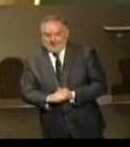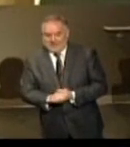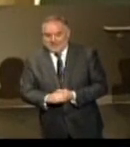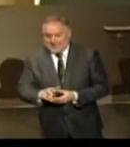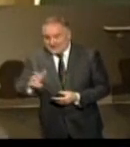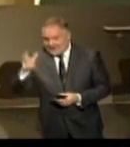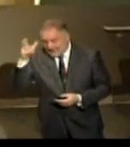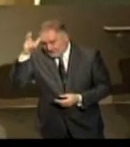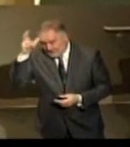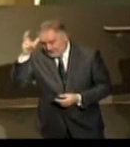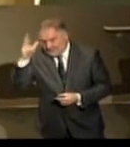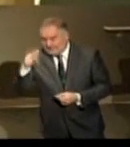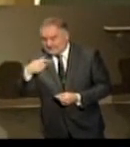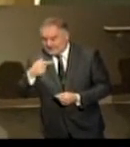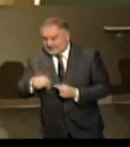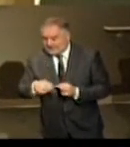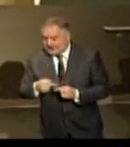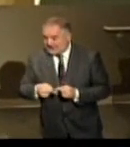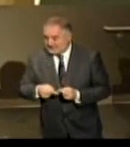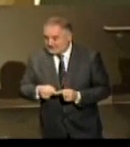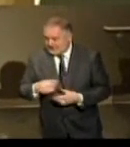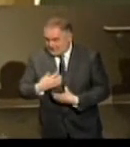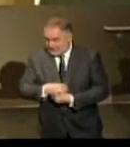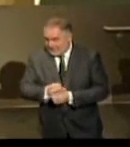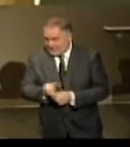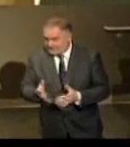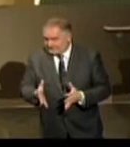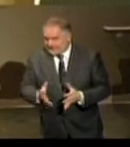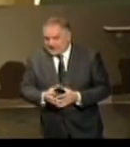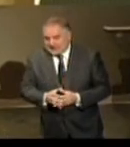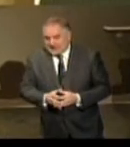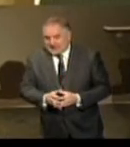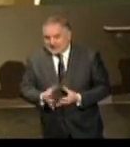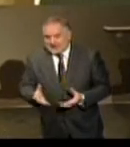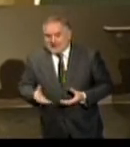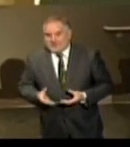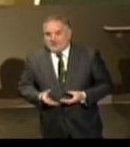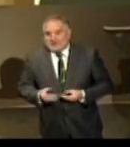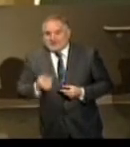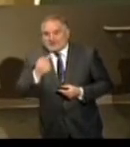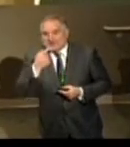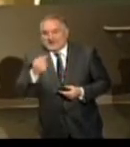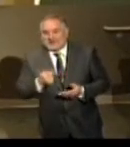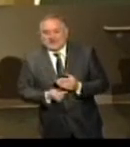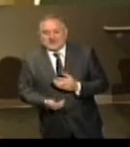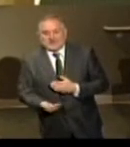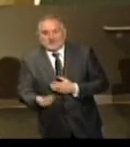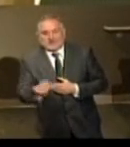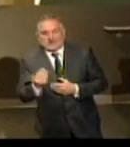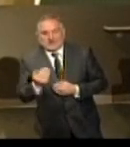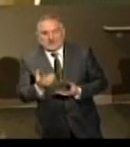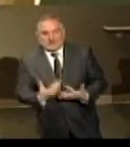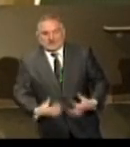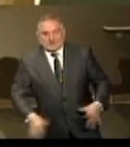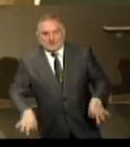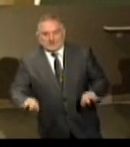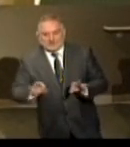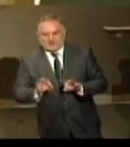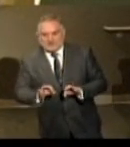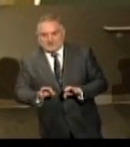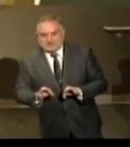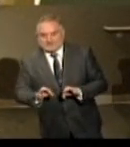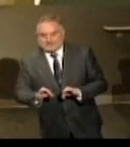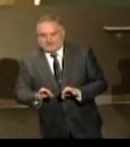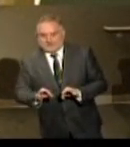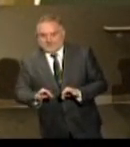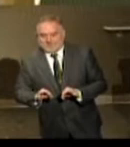have said about him. I want to address this morning the importance, and I'm going very slow